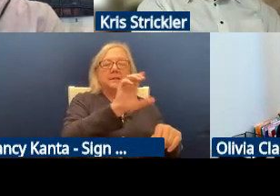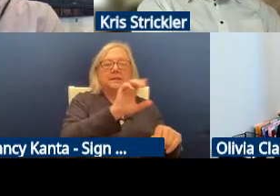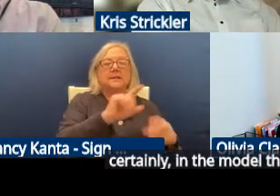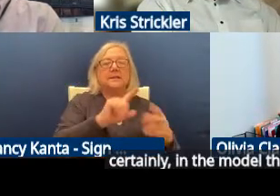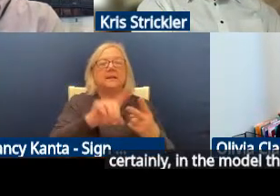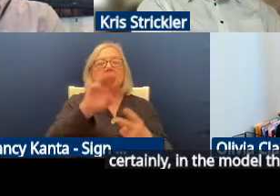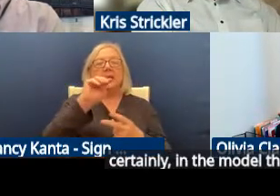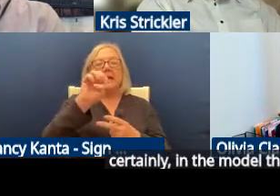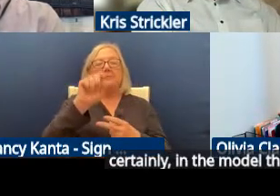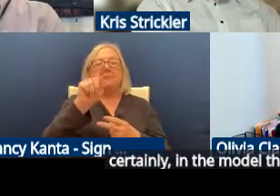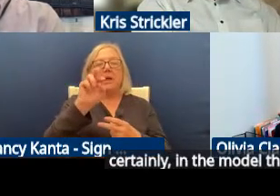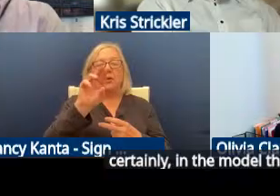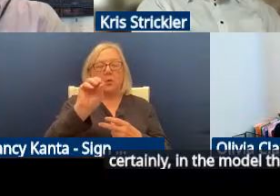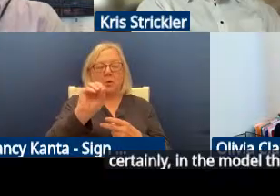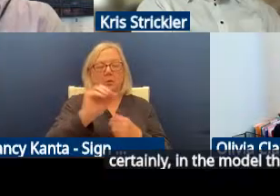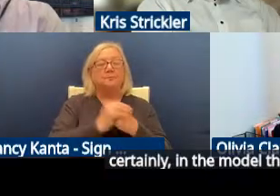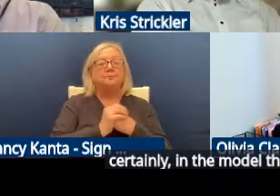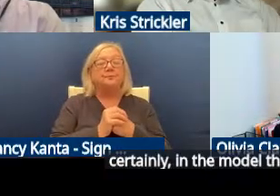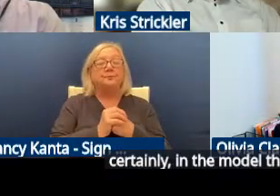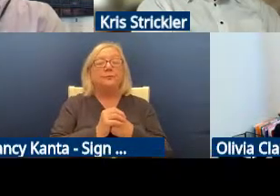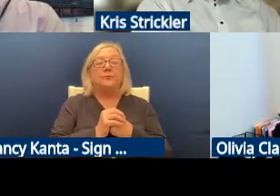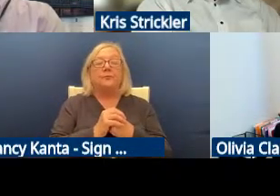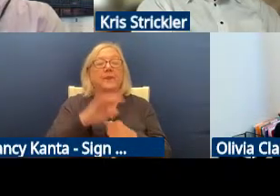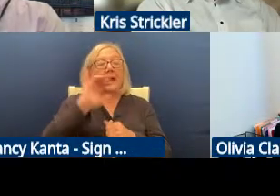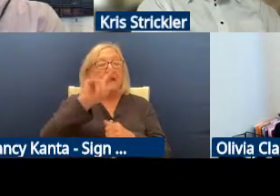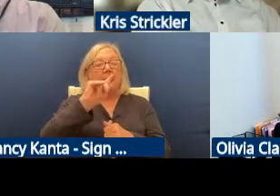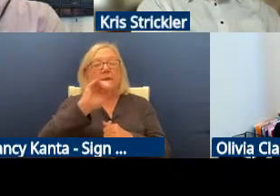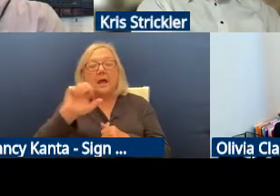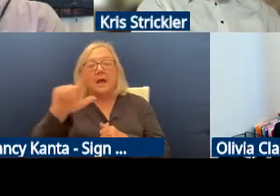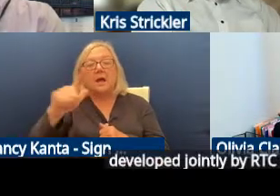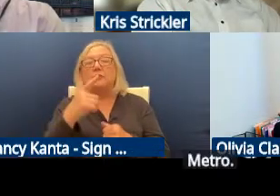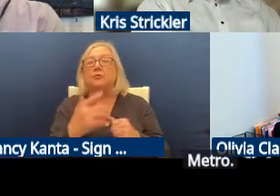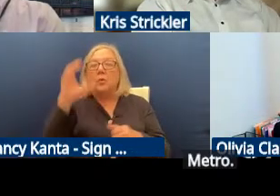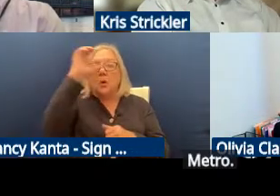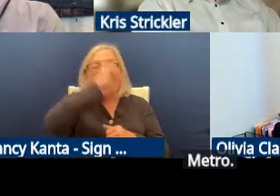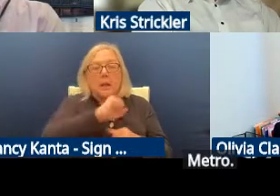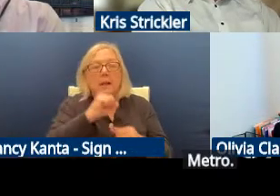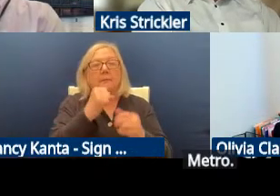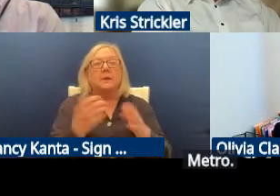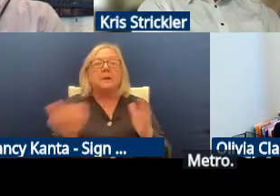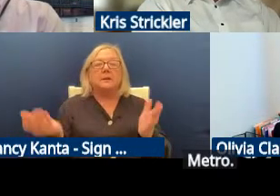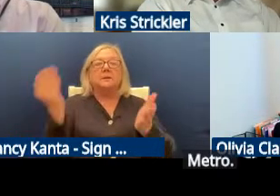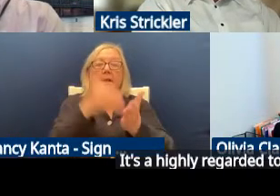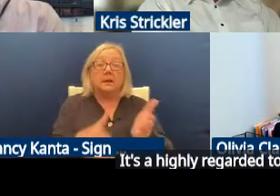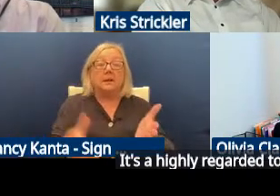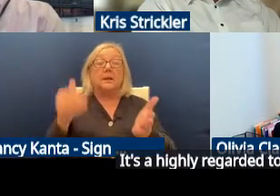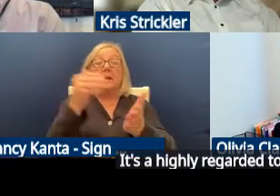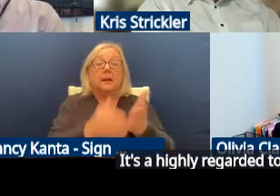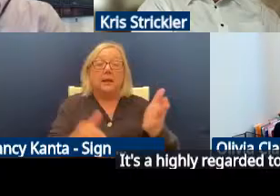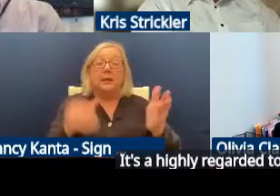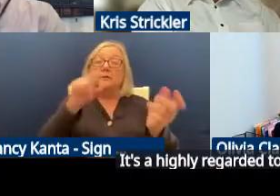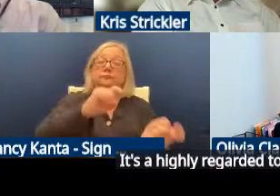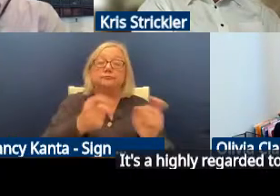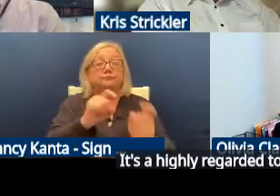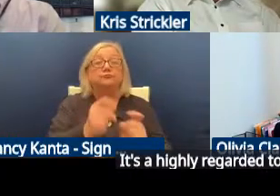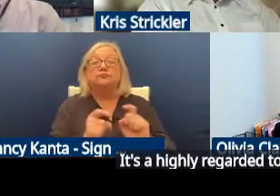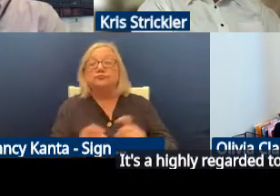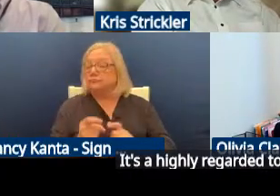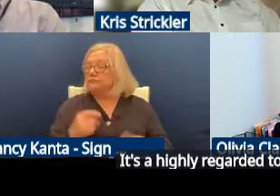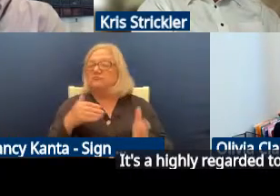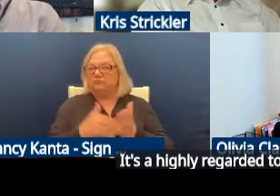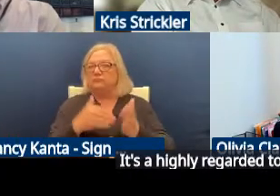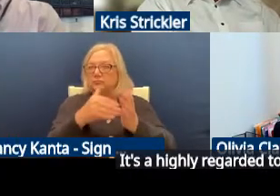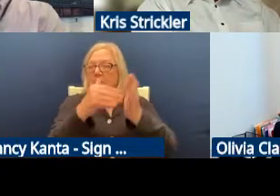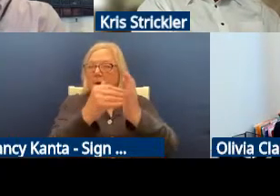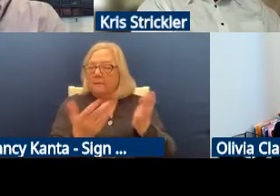tool. It's routinely revalidated and re-estimated. The math behind it is updated quite routinely.